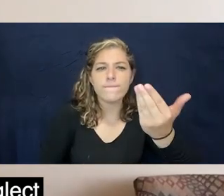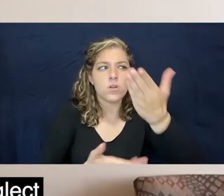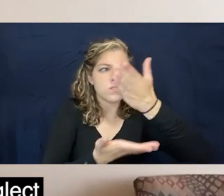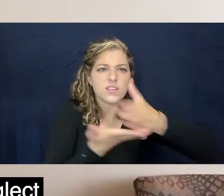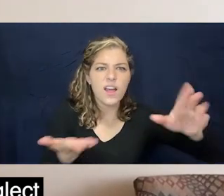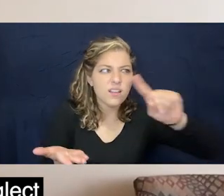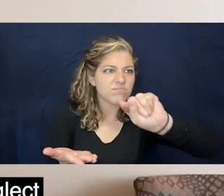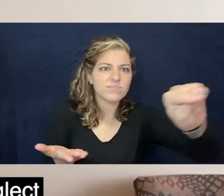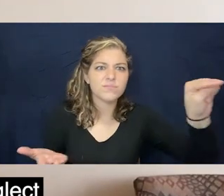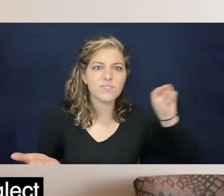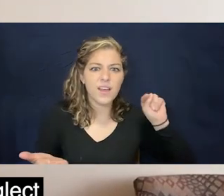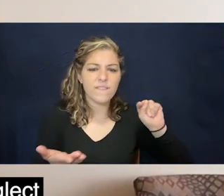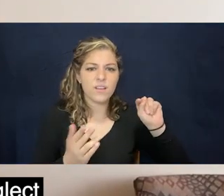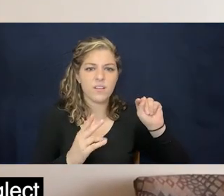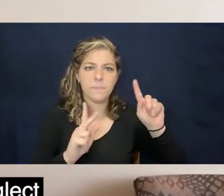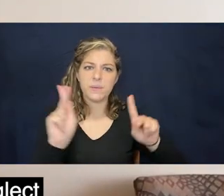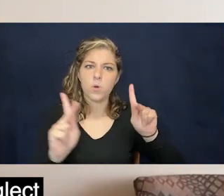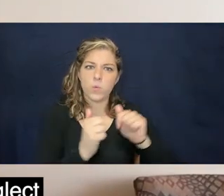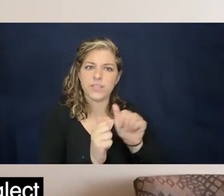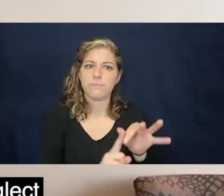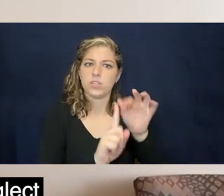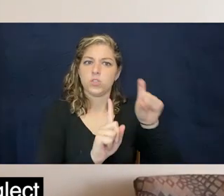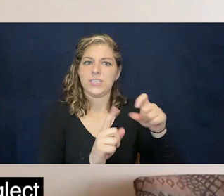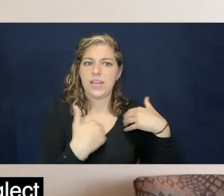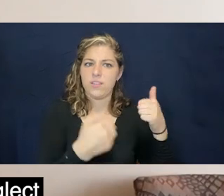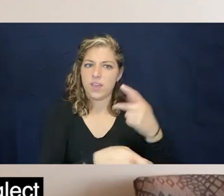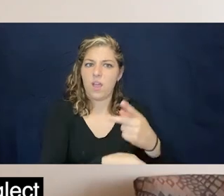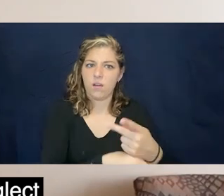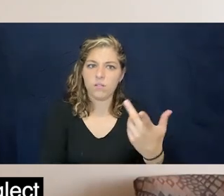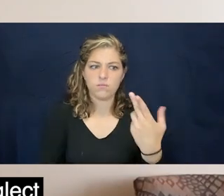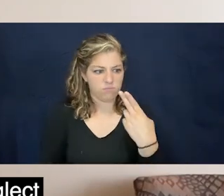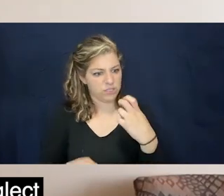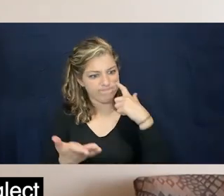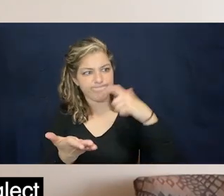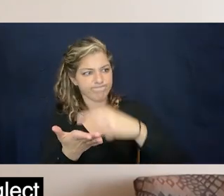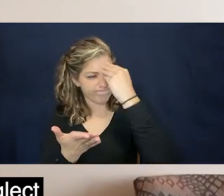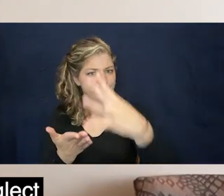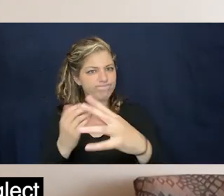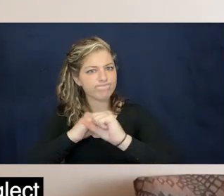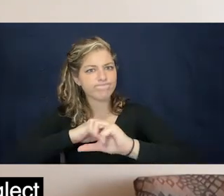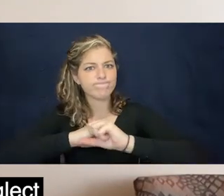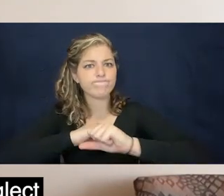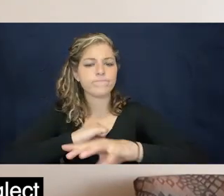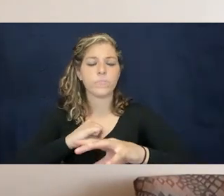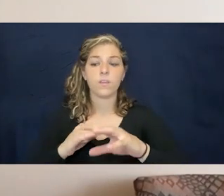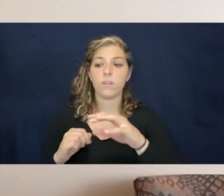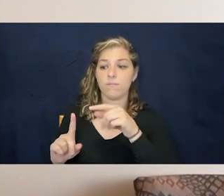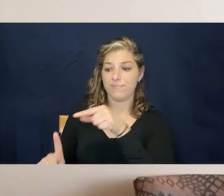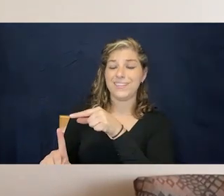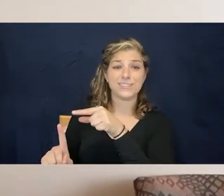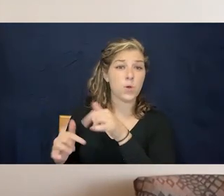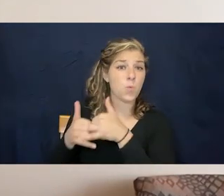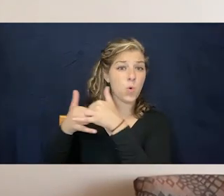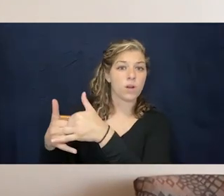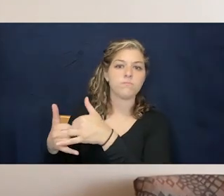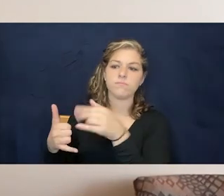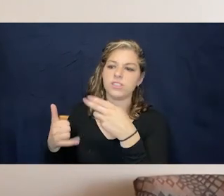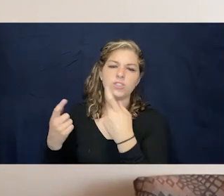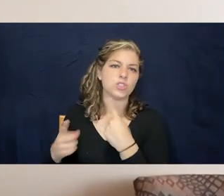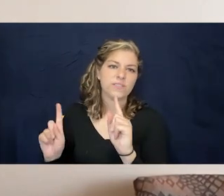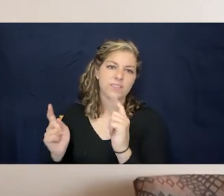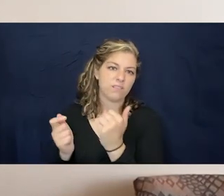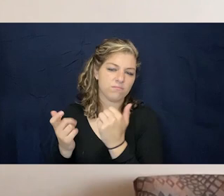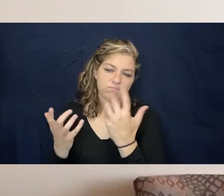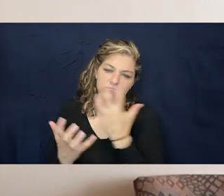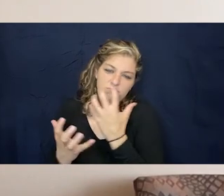way, a positive way, of addressing the shameful neglect of denying people with special needs healthcare. The award Spirit of Change is